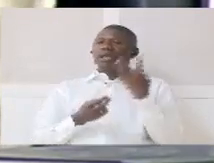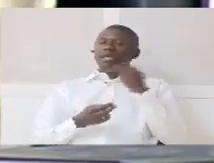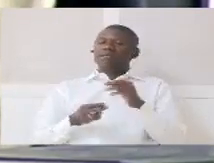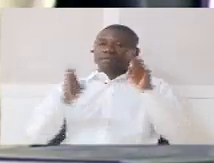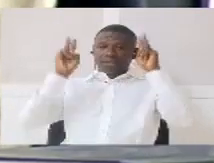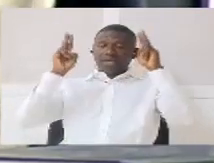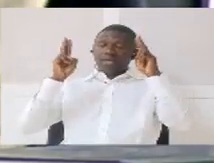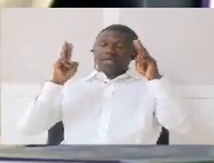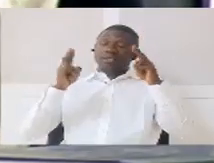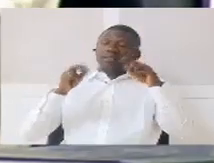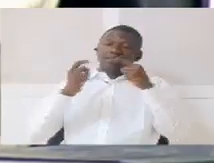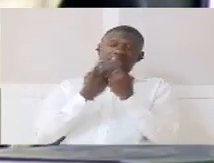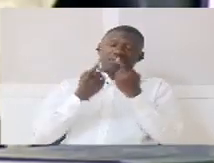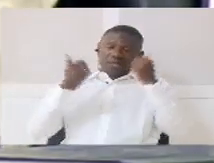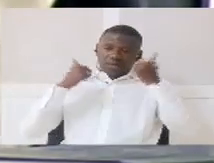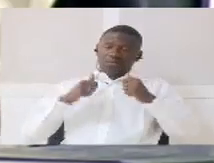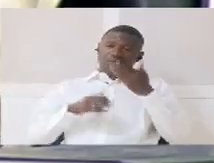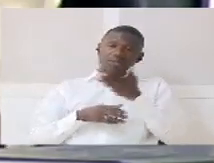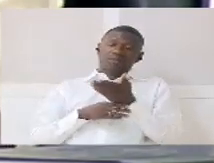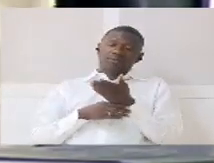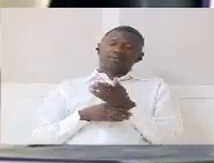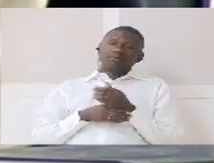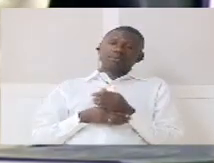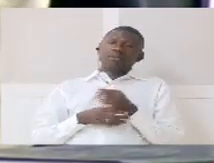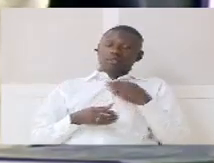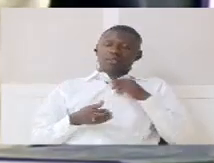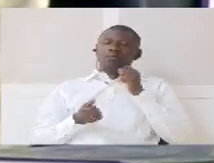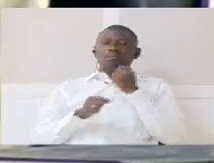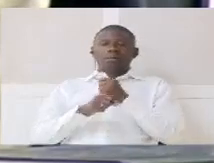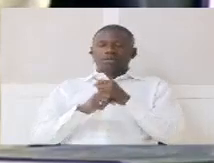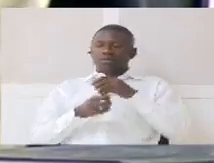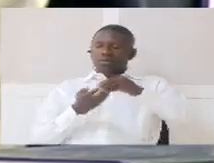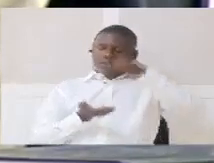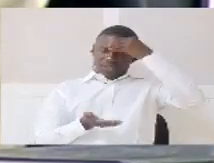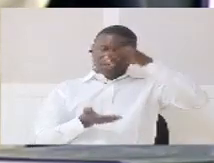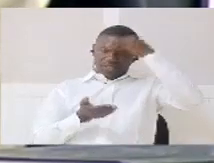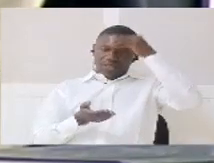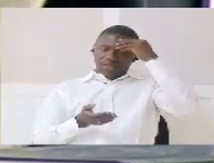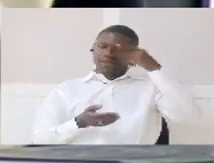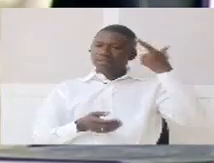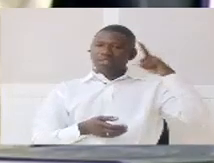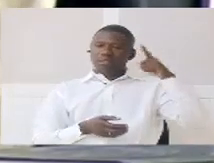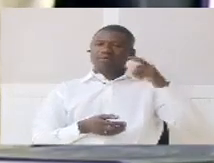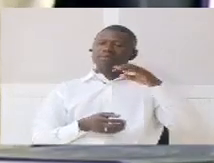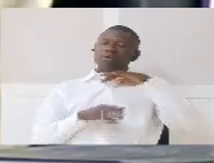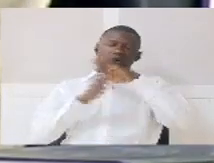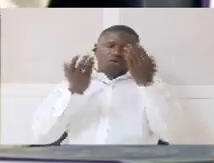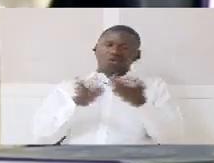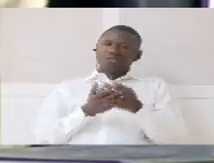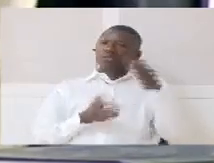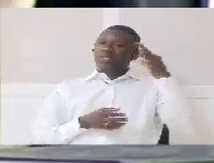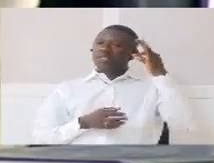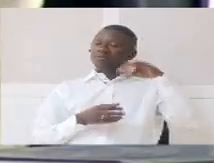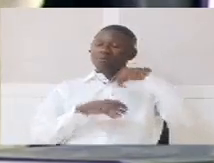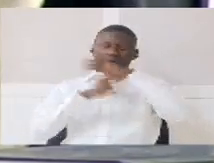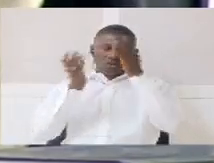If yaya's case comes on that, kembe learning point it. It should be a lesson for all of but us. But nitema stop. But if you don't stop, if I